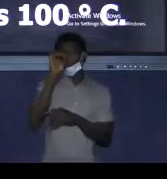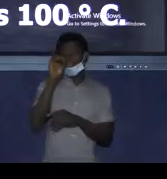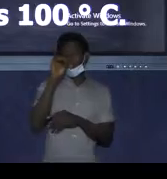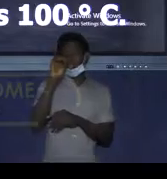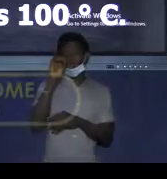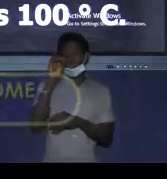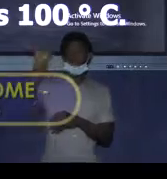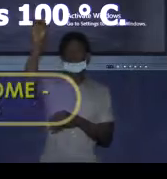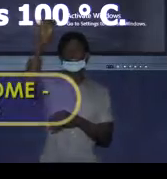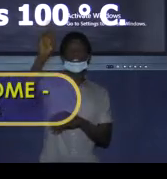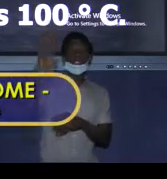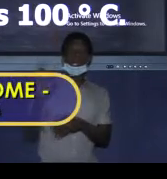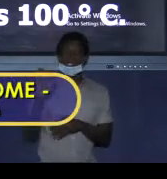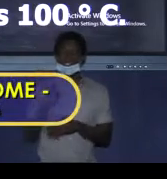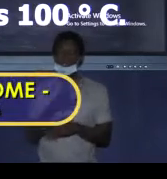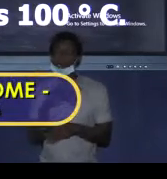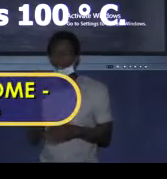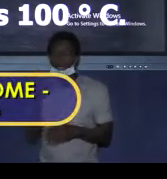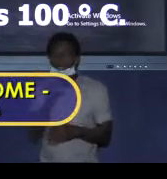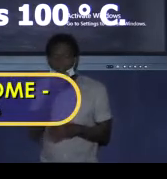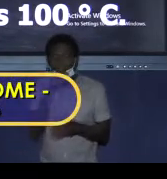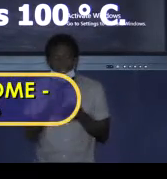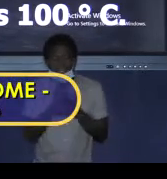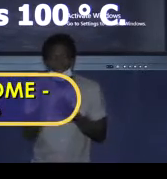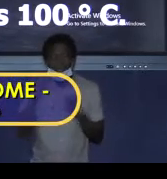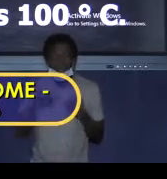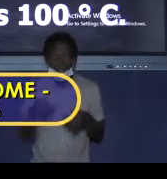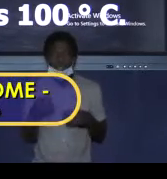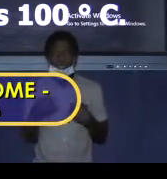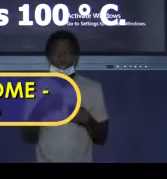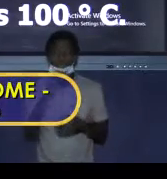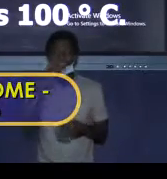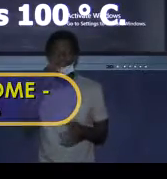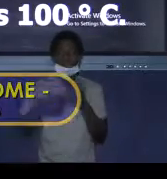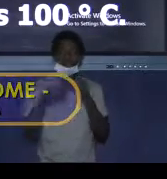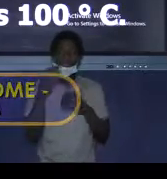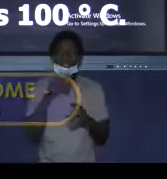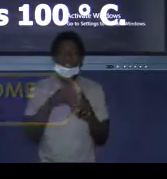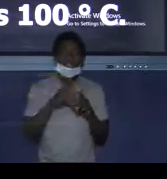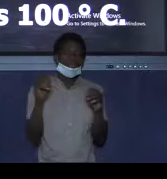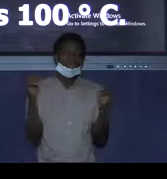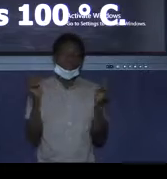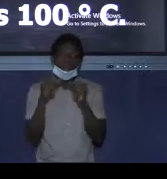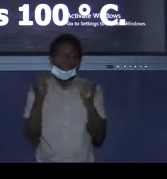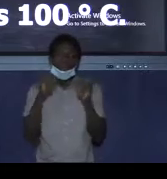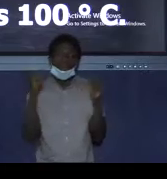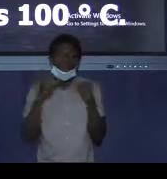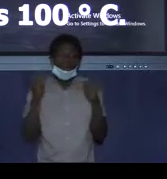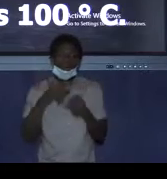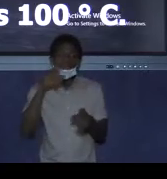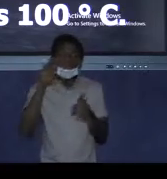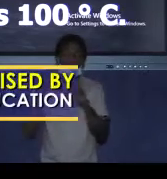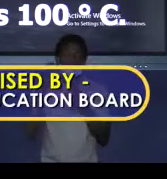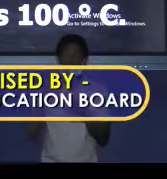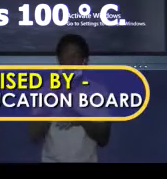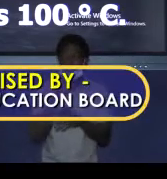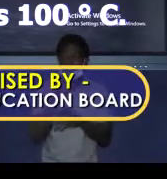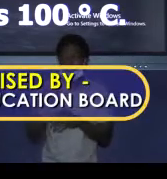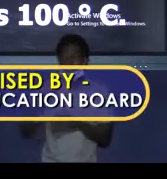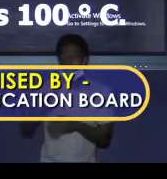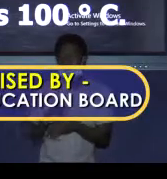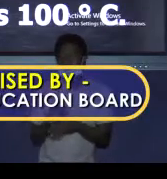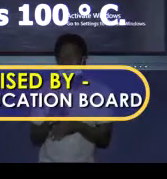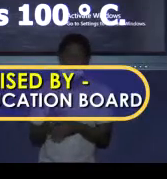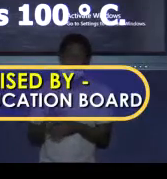Celsius. And in some questions, you can have it like, what is the boiling point of water? That's 100 degrees Celsius. We are talking about the